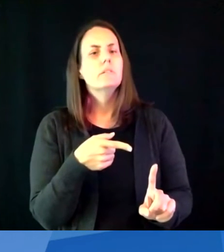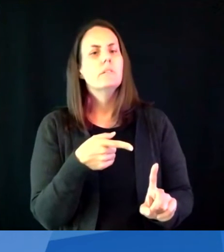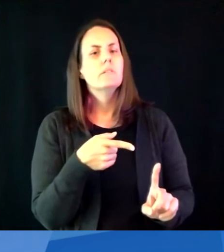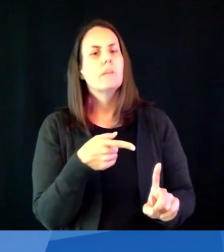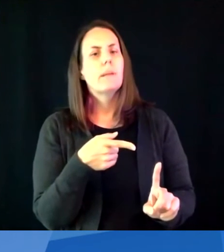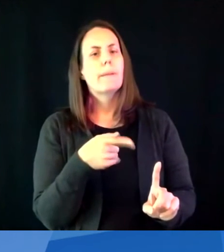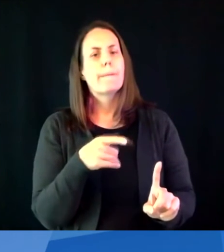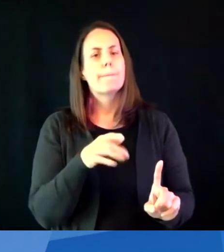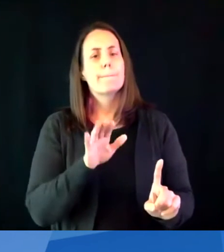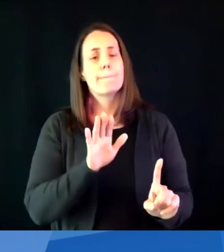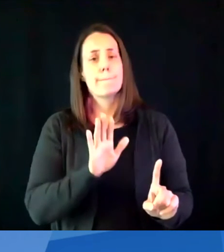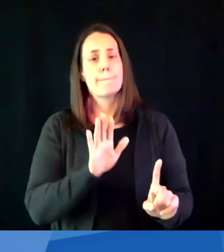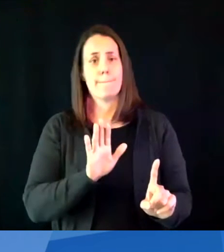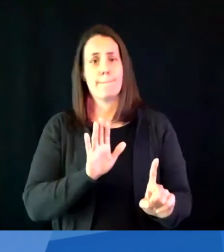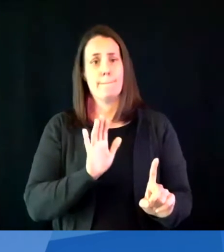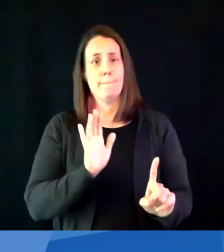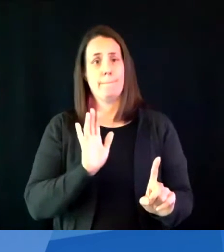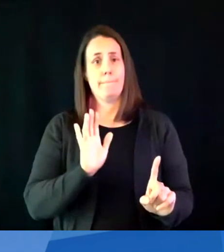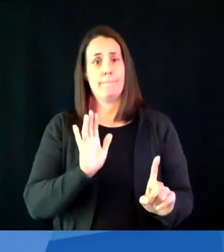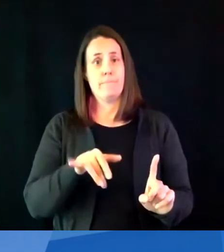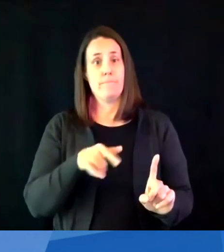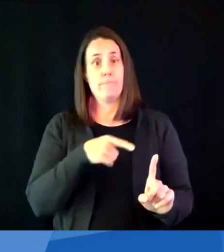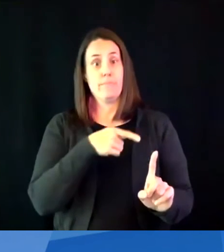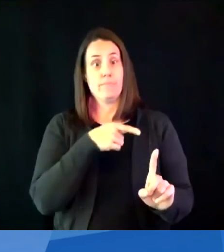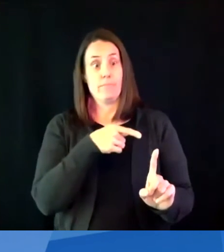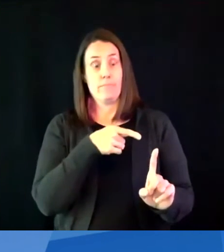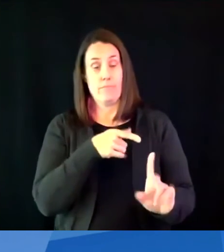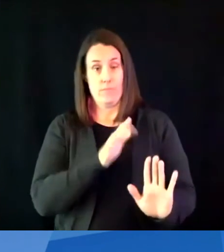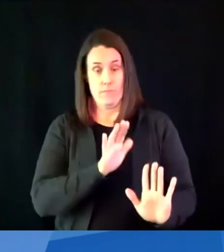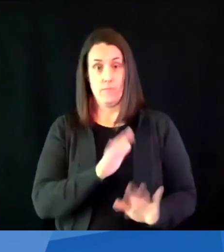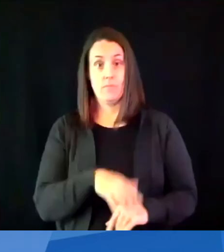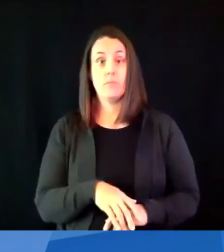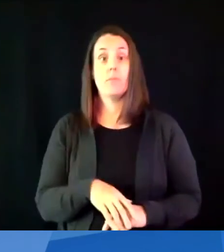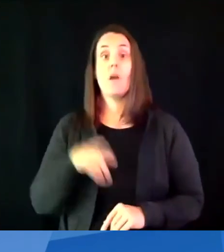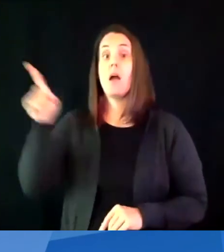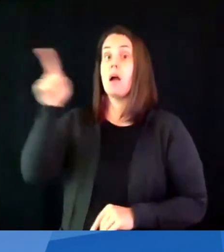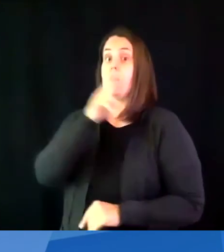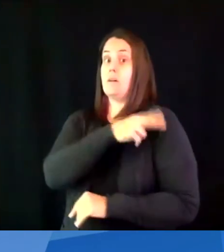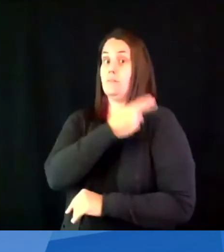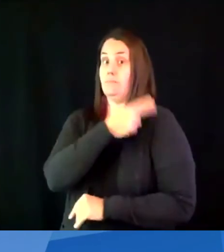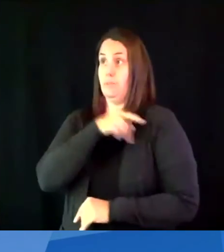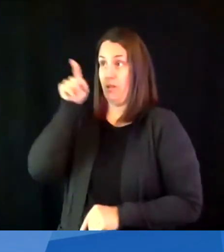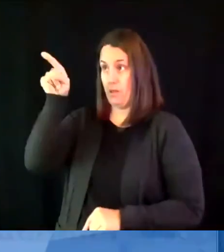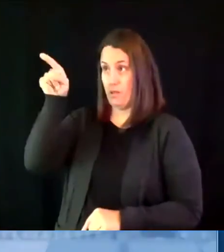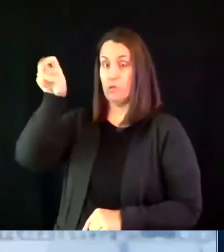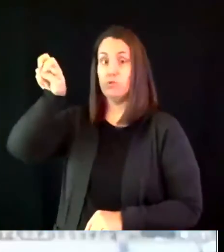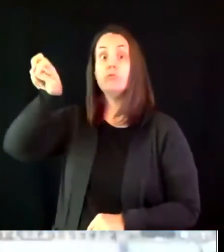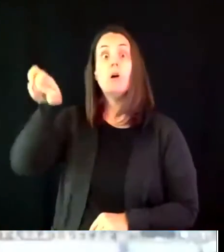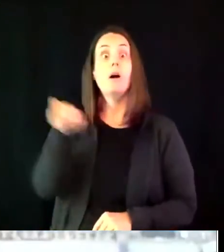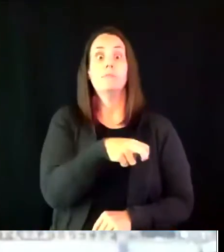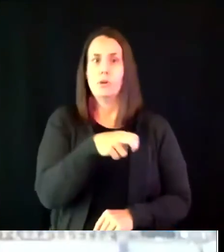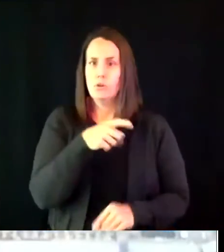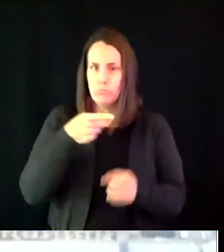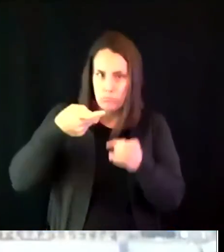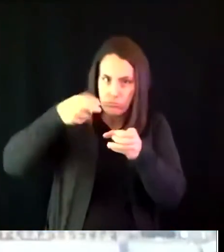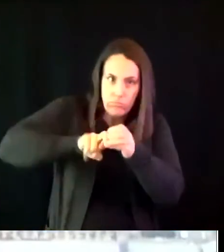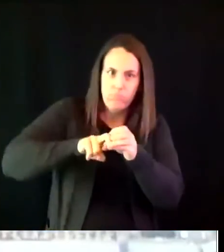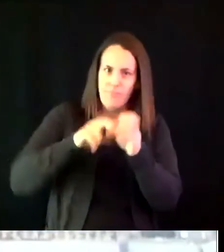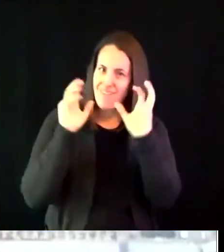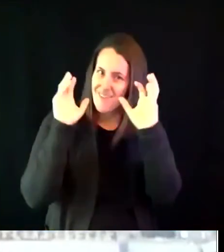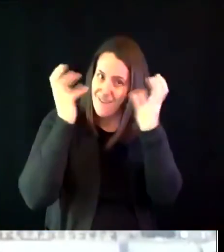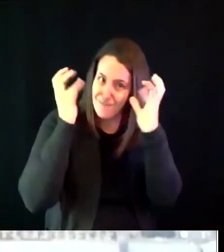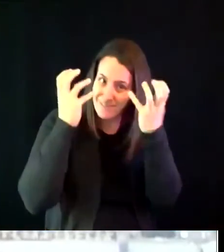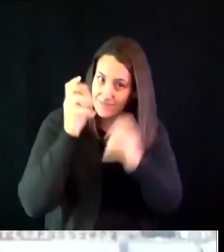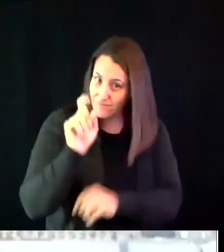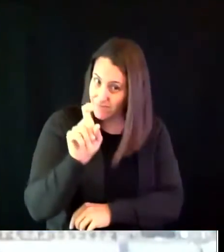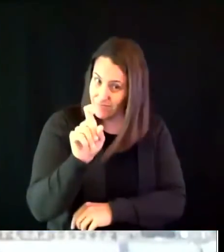transported with ambulances. That was my primary question. Yes, patients are transported from the hospital that